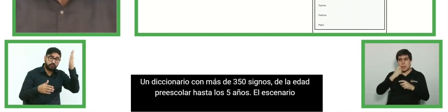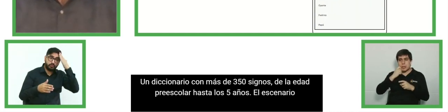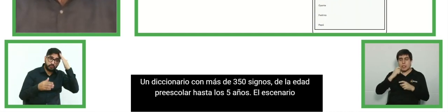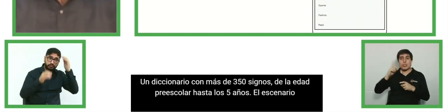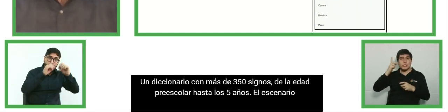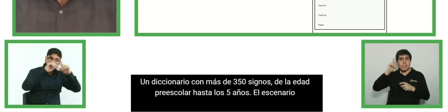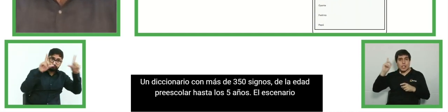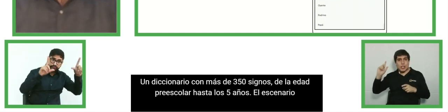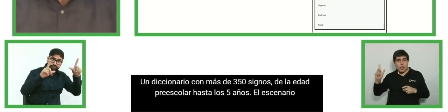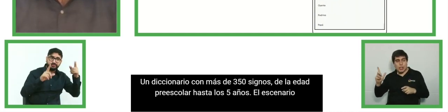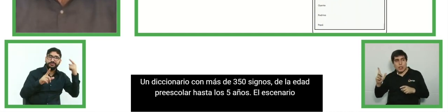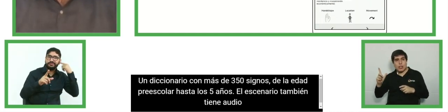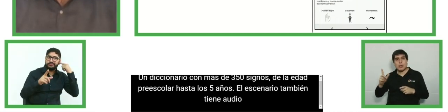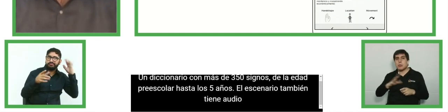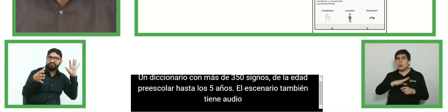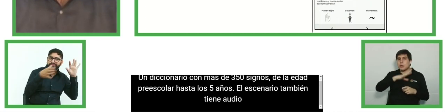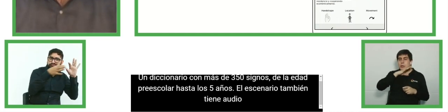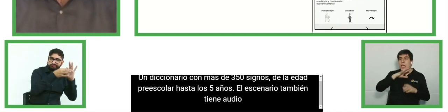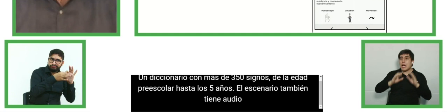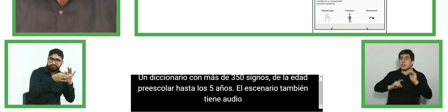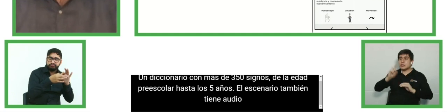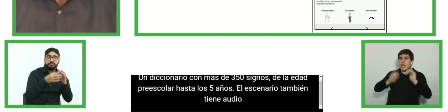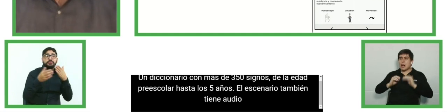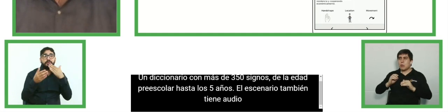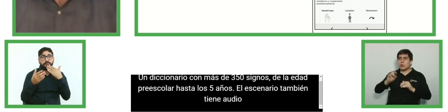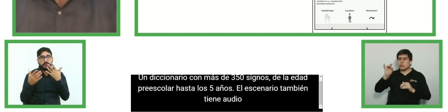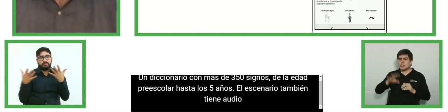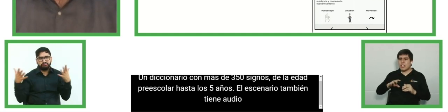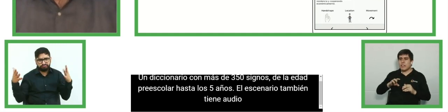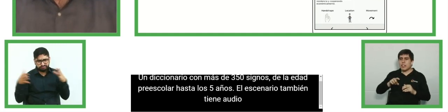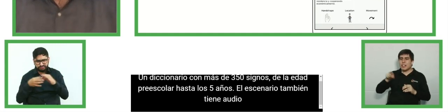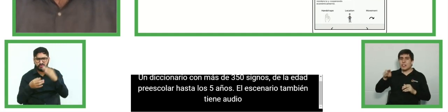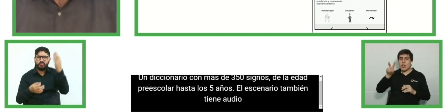as well. Next slide, please.